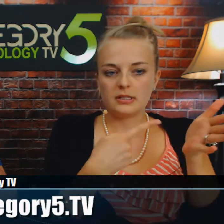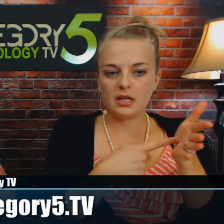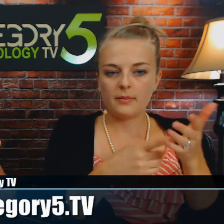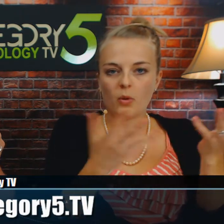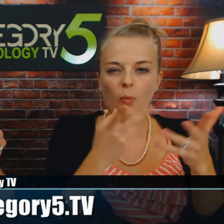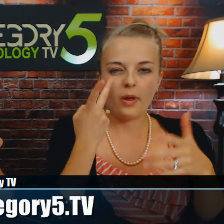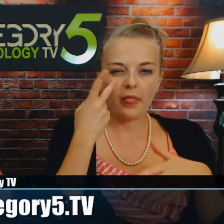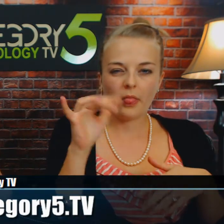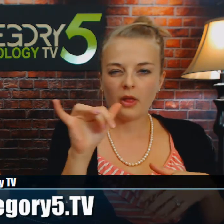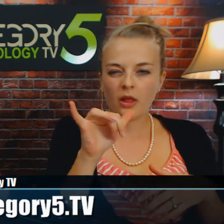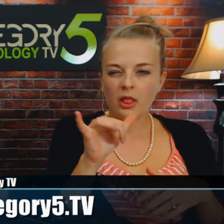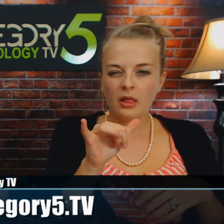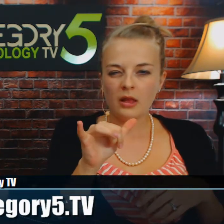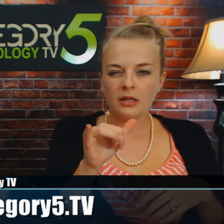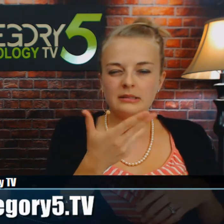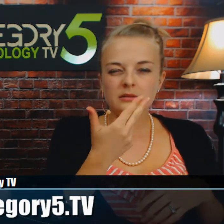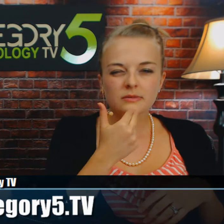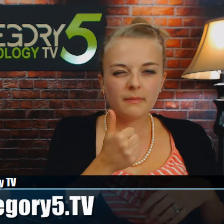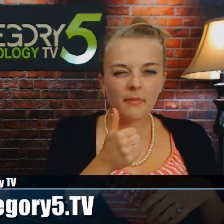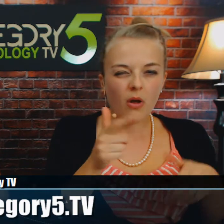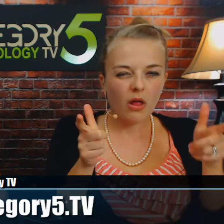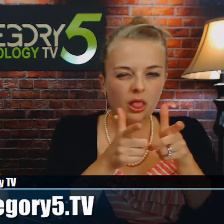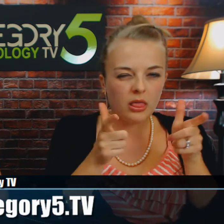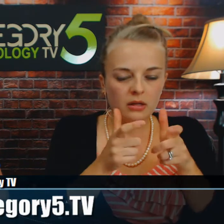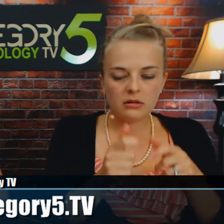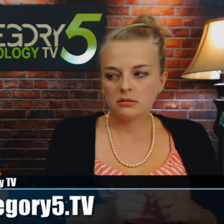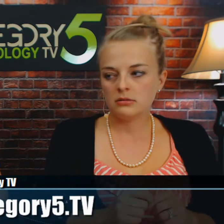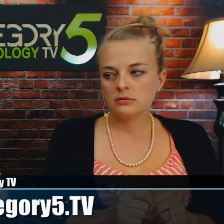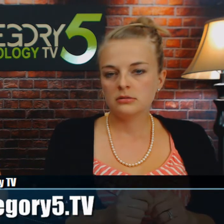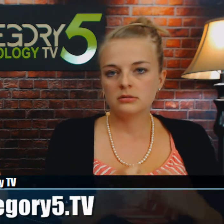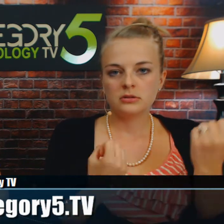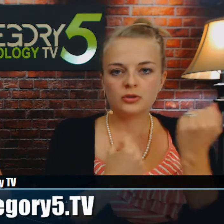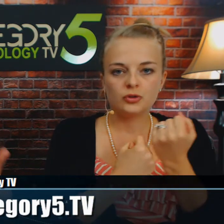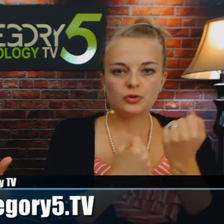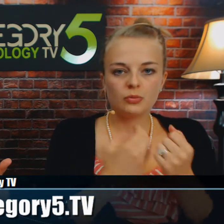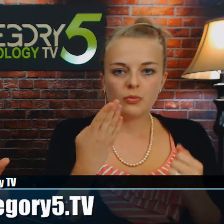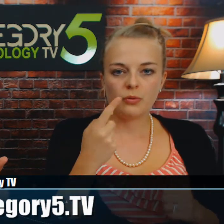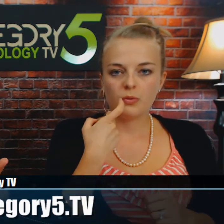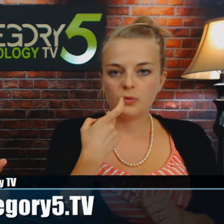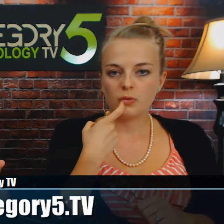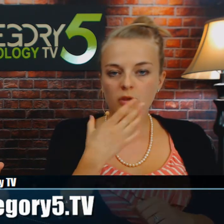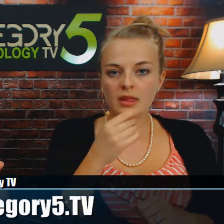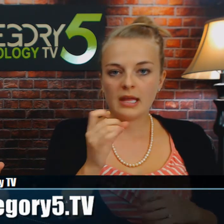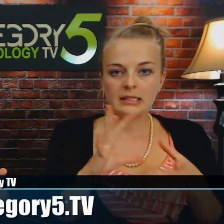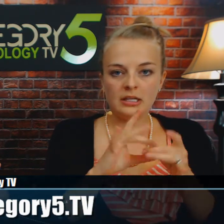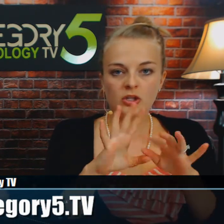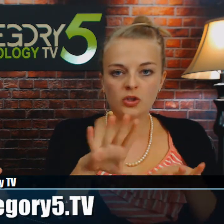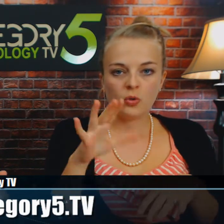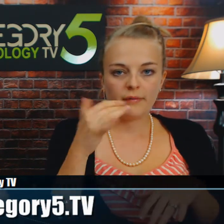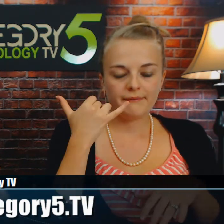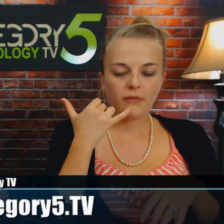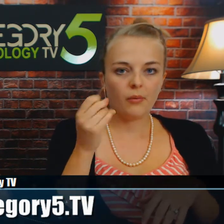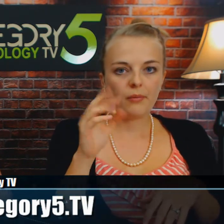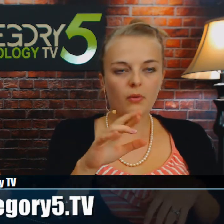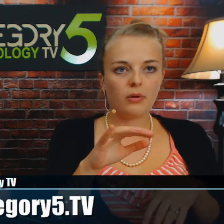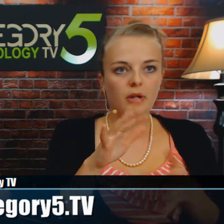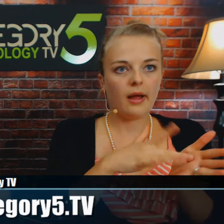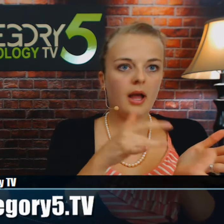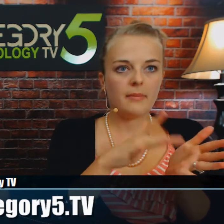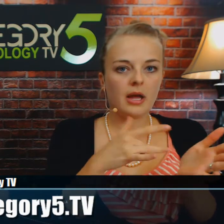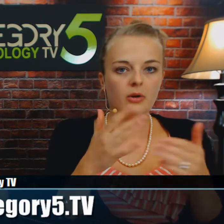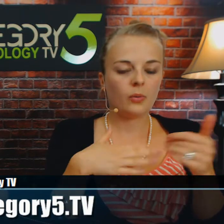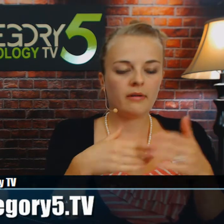It's a brilliantly small device that does support Bluetooth and communicates with your iDevice, so that's an iPhone, iPad,